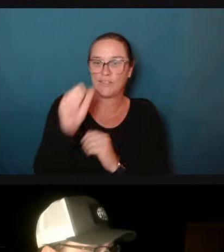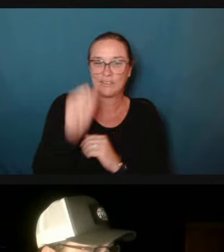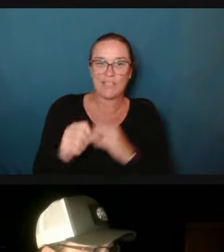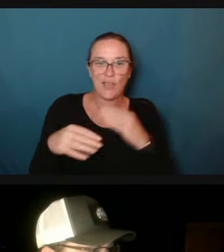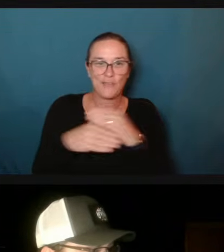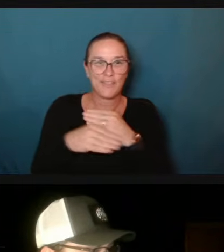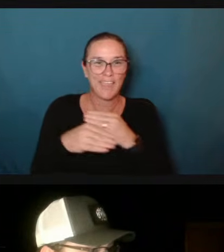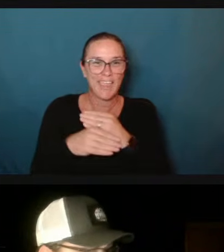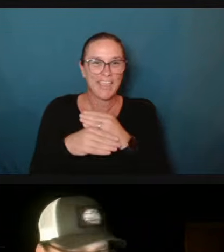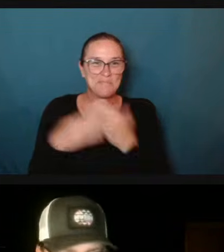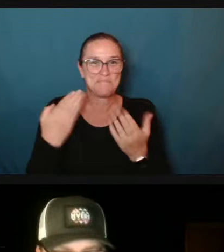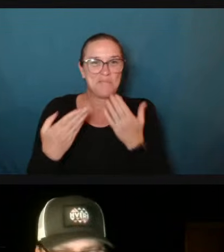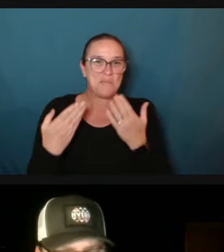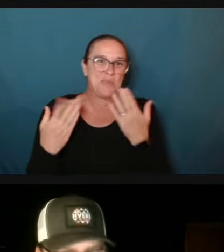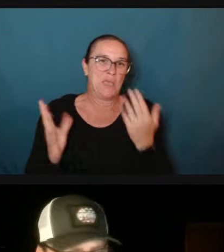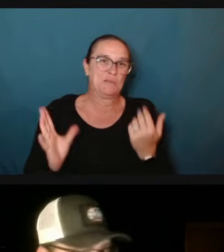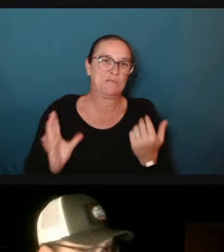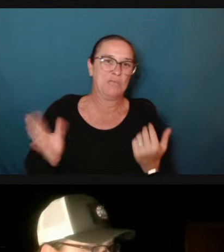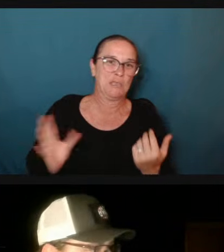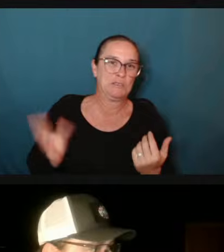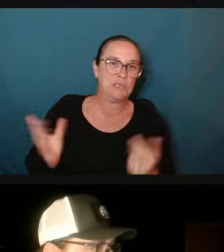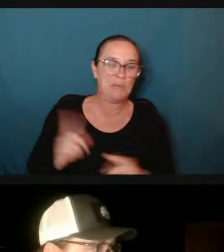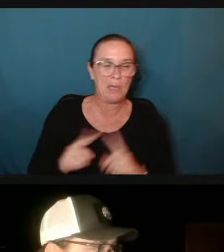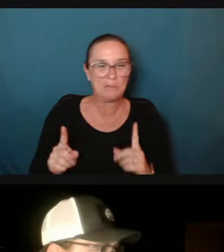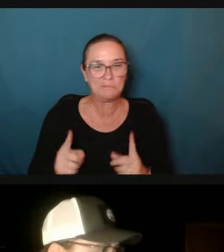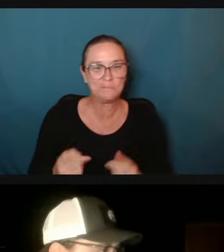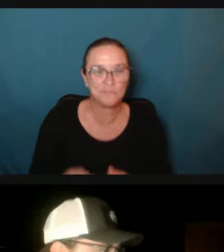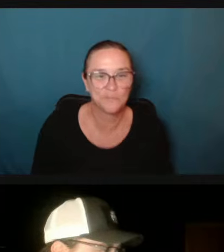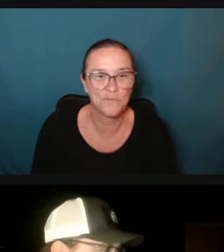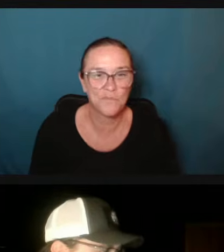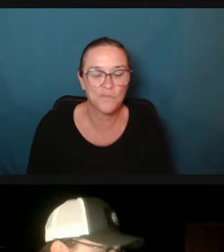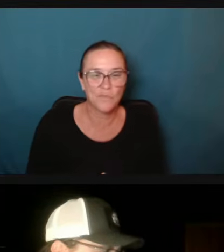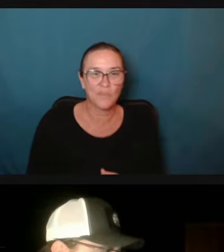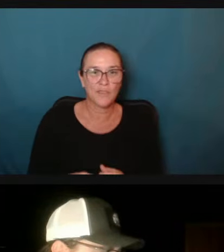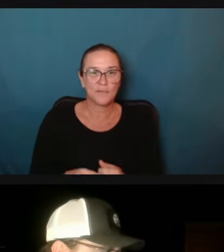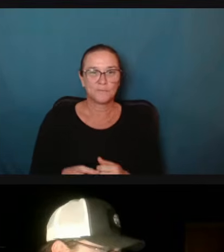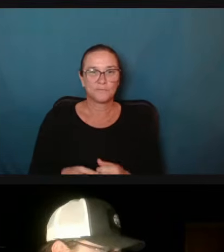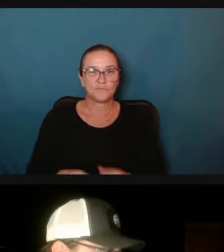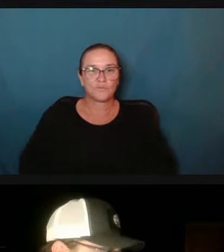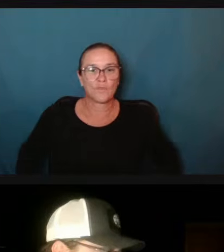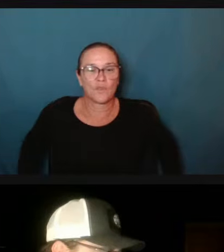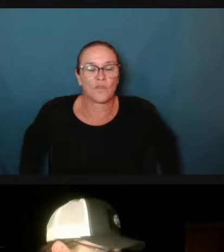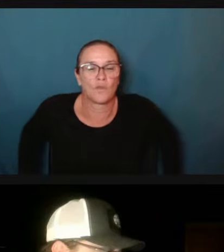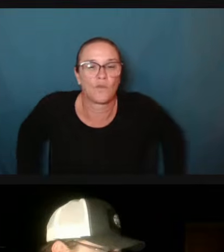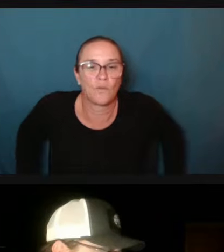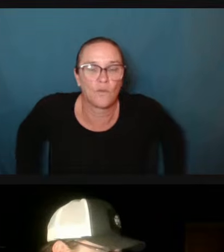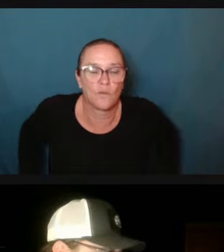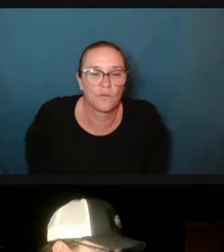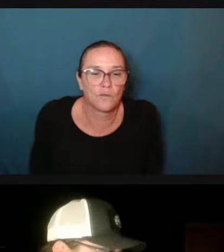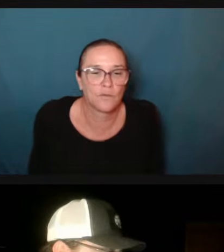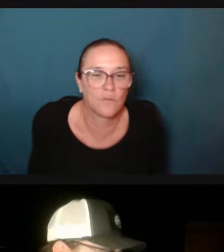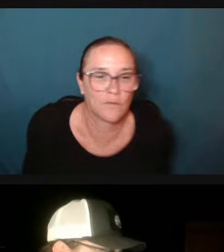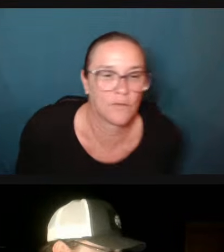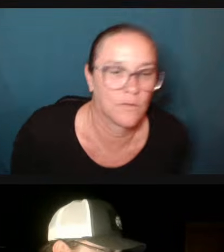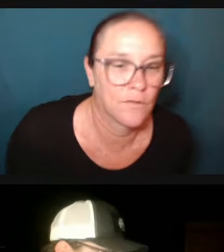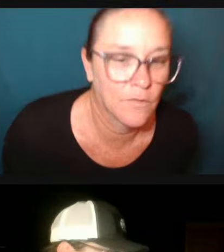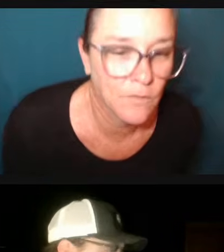fanciful there, but and what you were saying too about the photos, that some of those